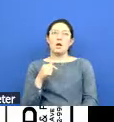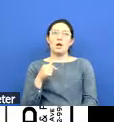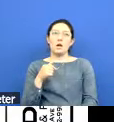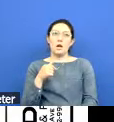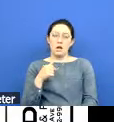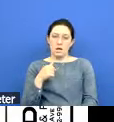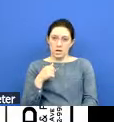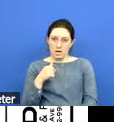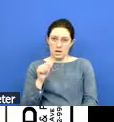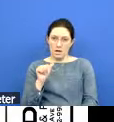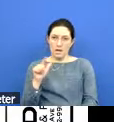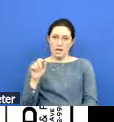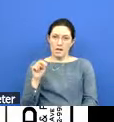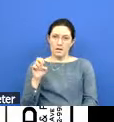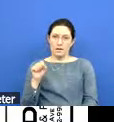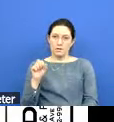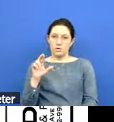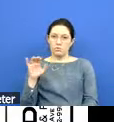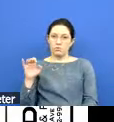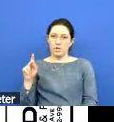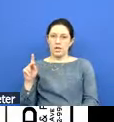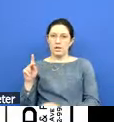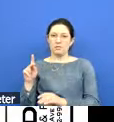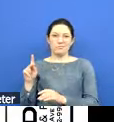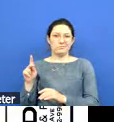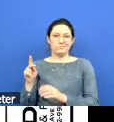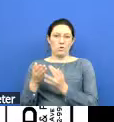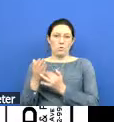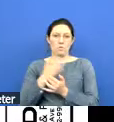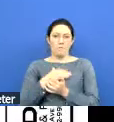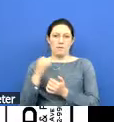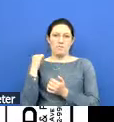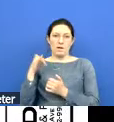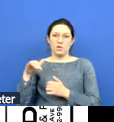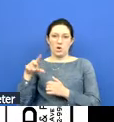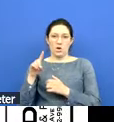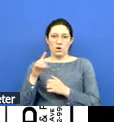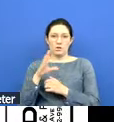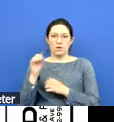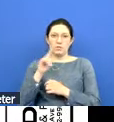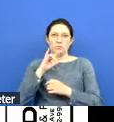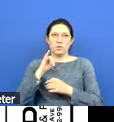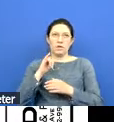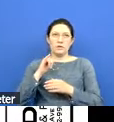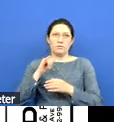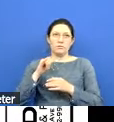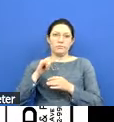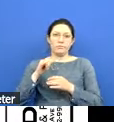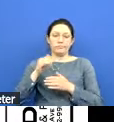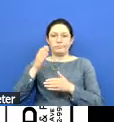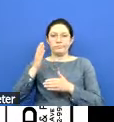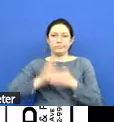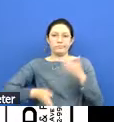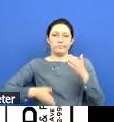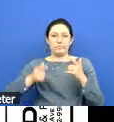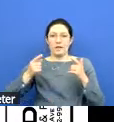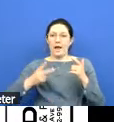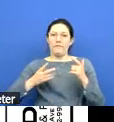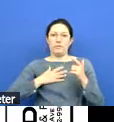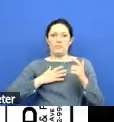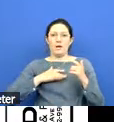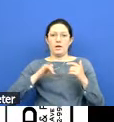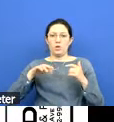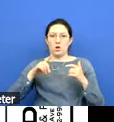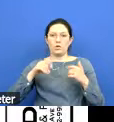Allen's Creek runs right through my backyard, and it cuts my yard back in half. I have a bridge to get over